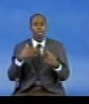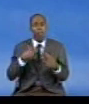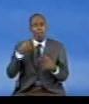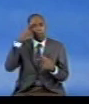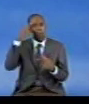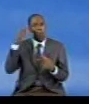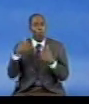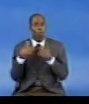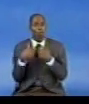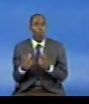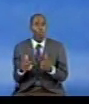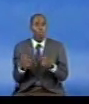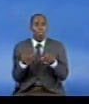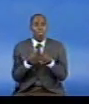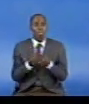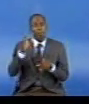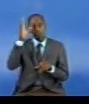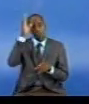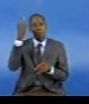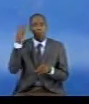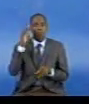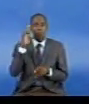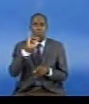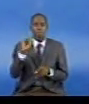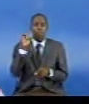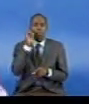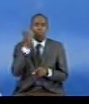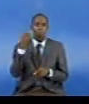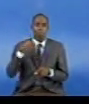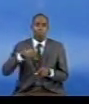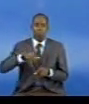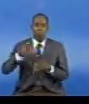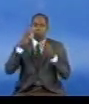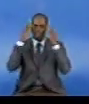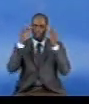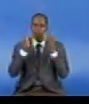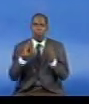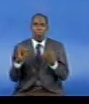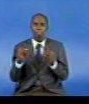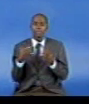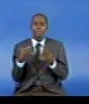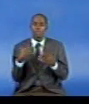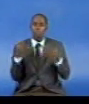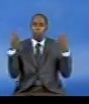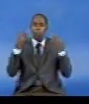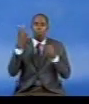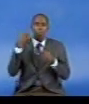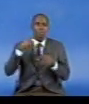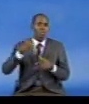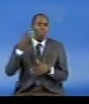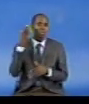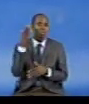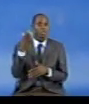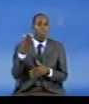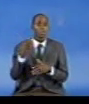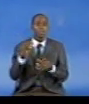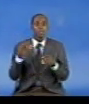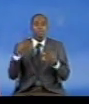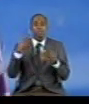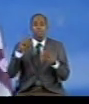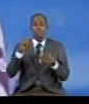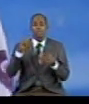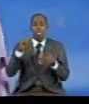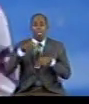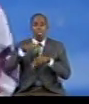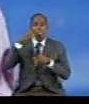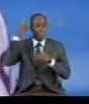Papa was preaching, I was still experiencing it. As he was praying, the force was still coming. But immediately, I answered the last amen.